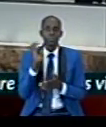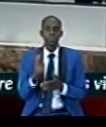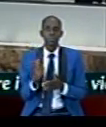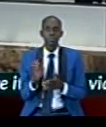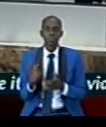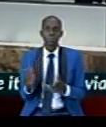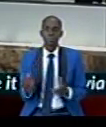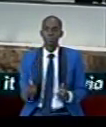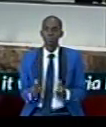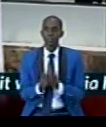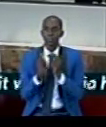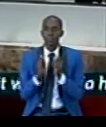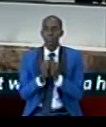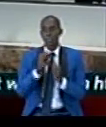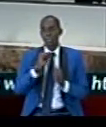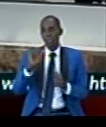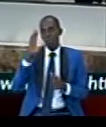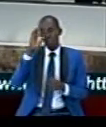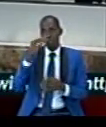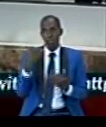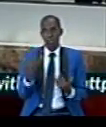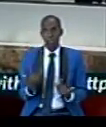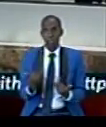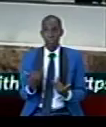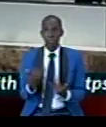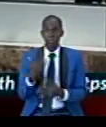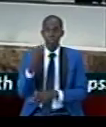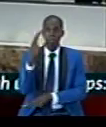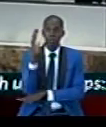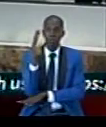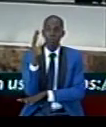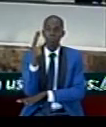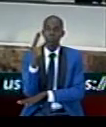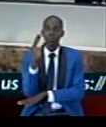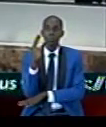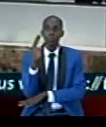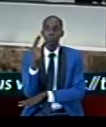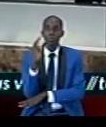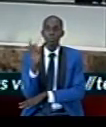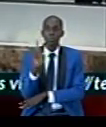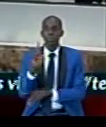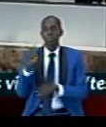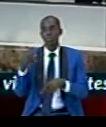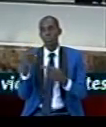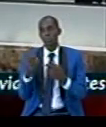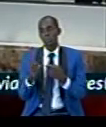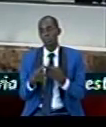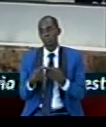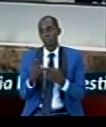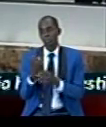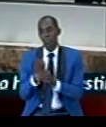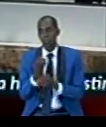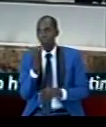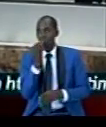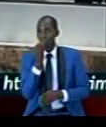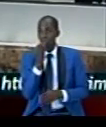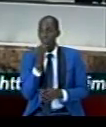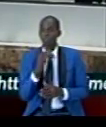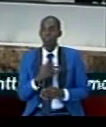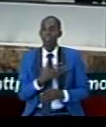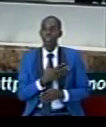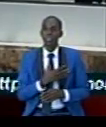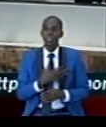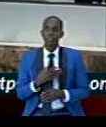this afternoon where I went to take my lunch. So